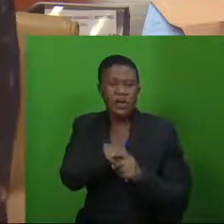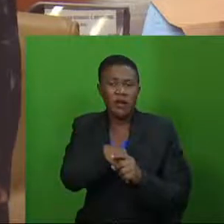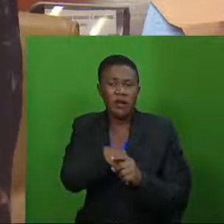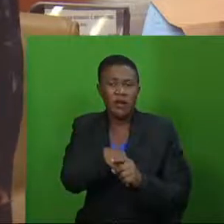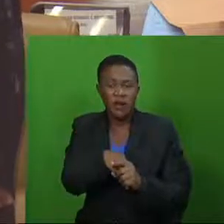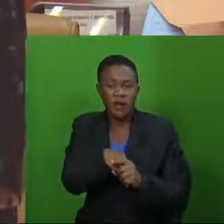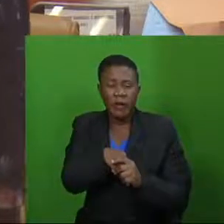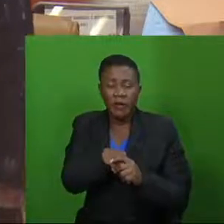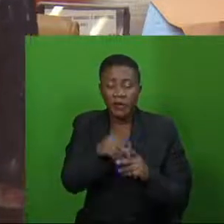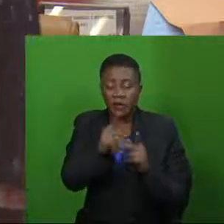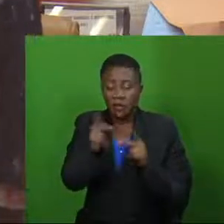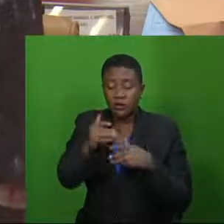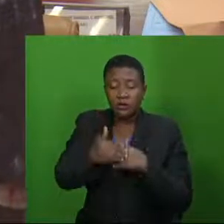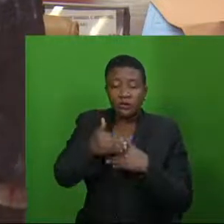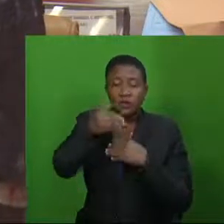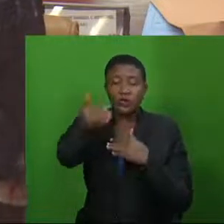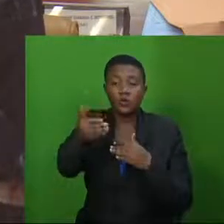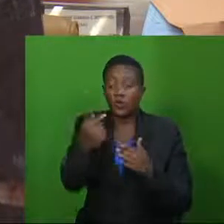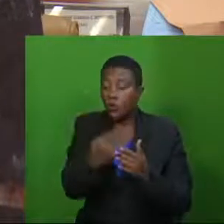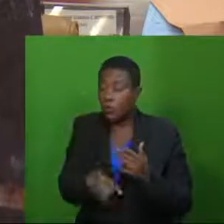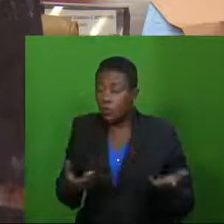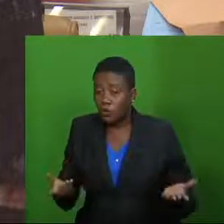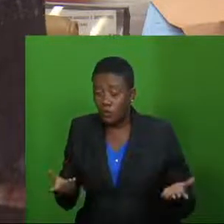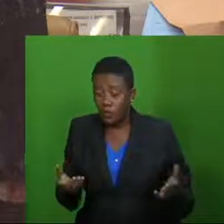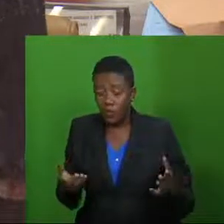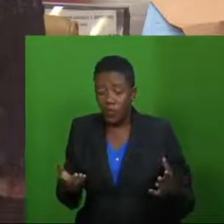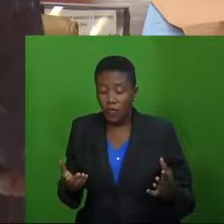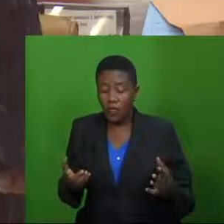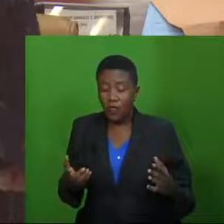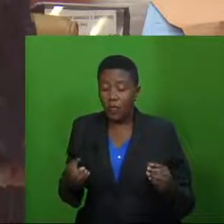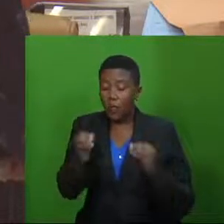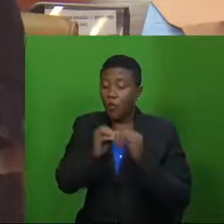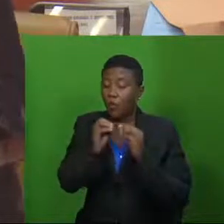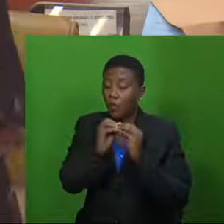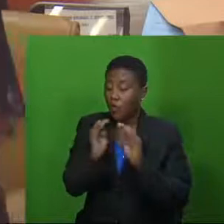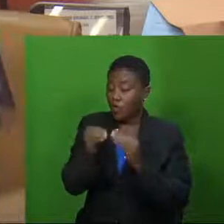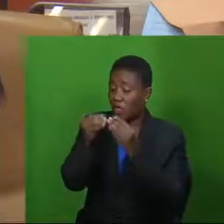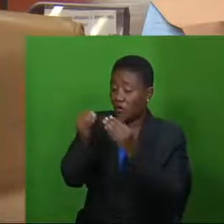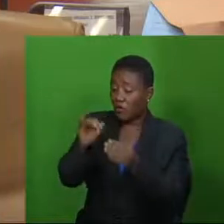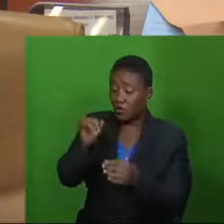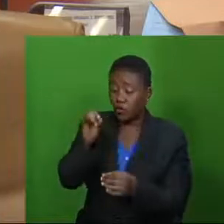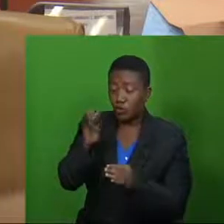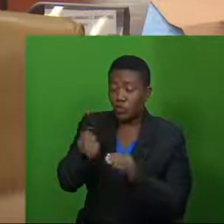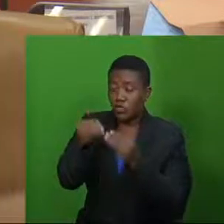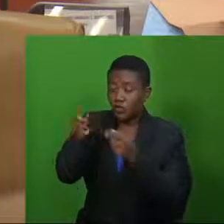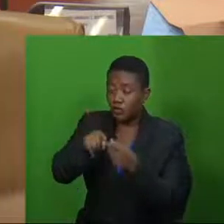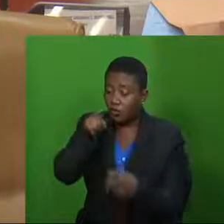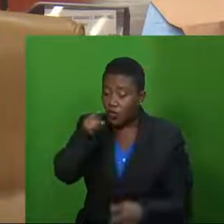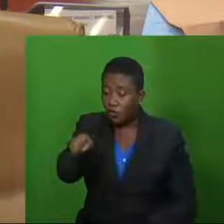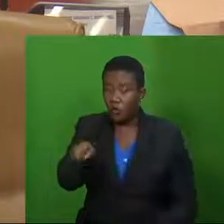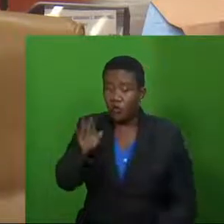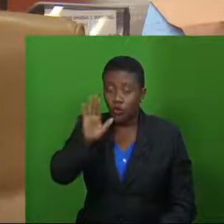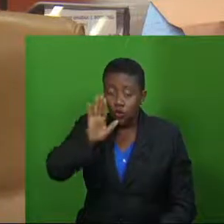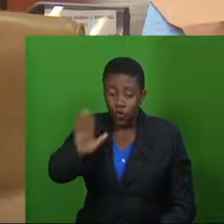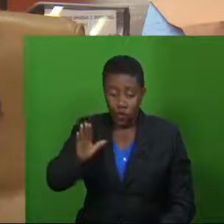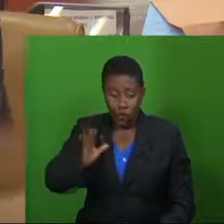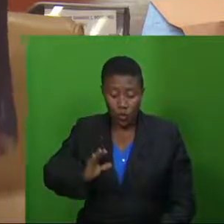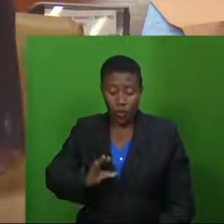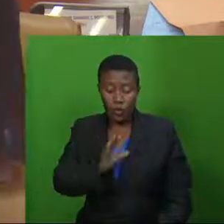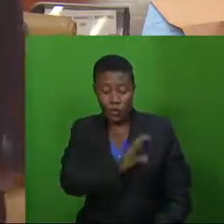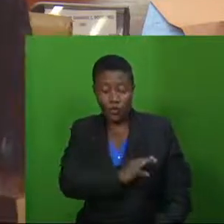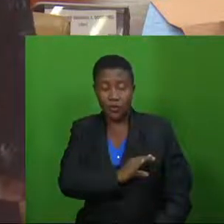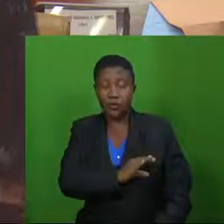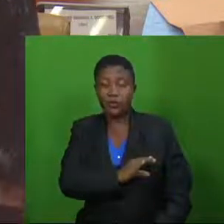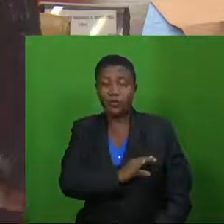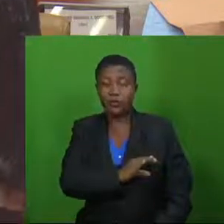going forward, Mr. Speaker, a lot is being given to you, your committee, and just as there is a saying that